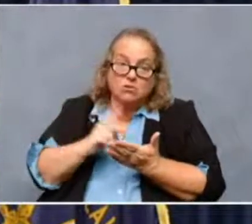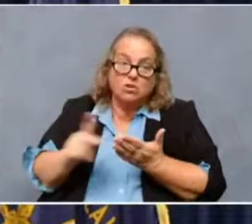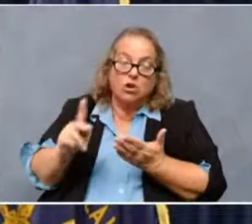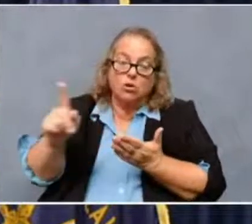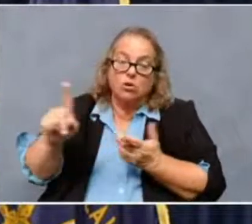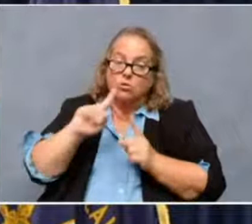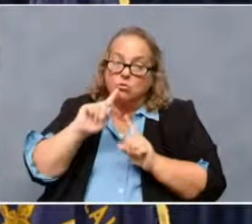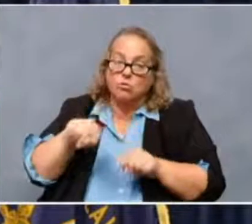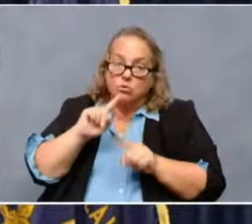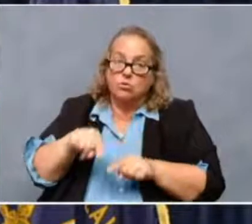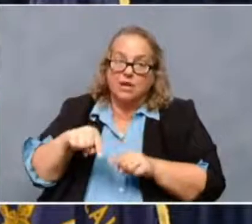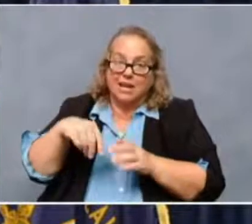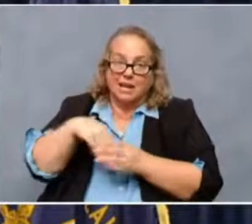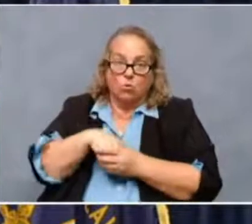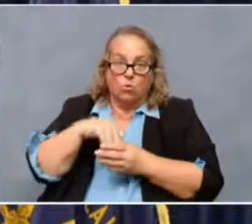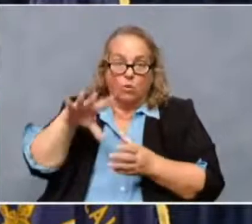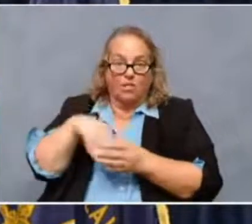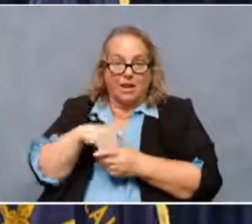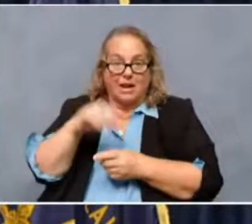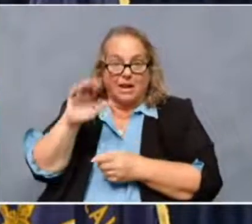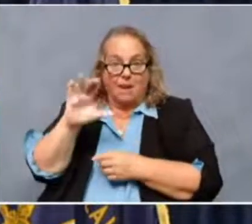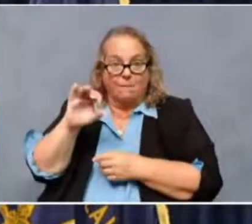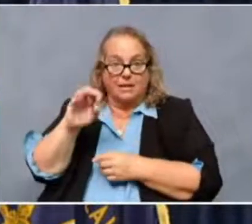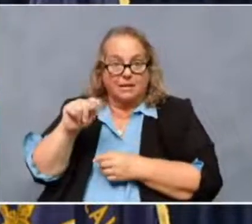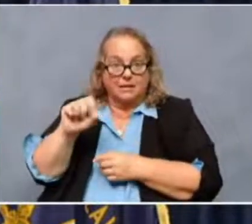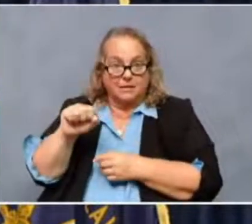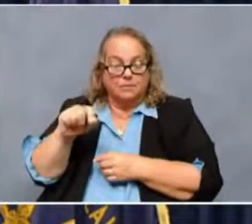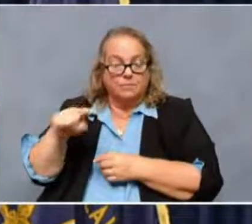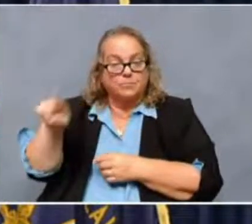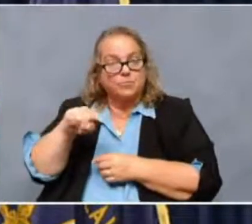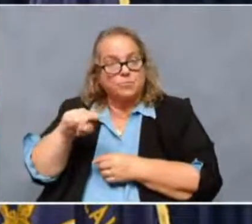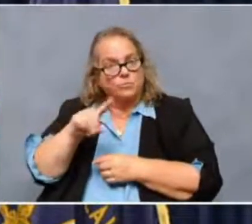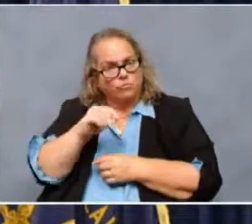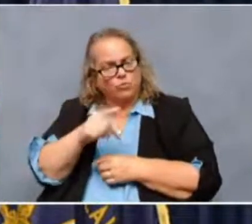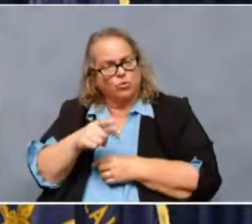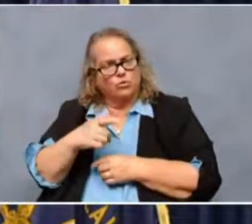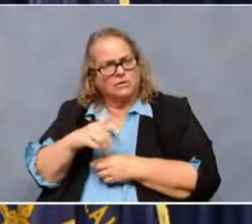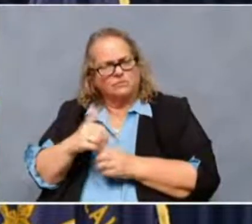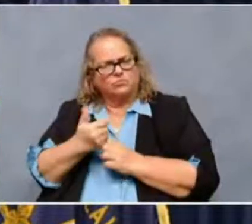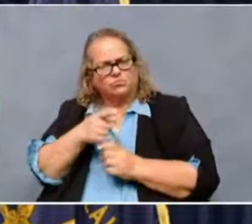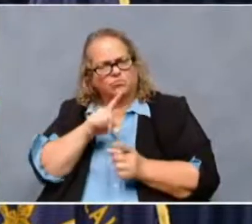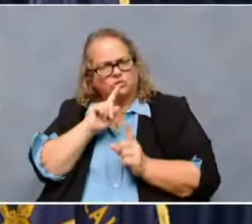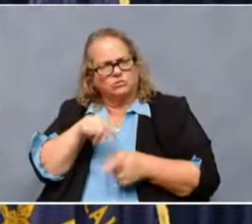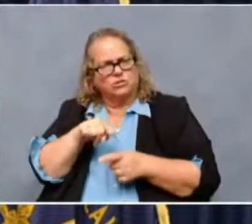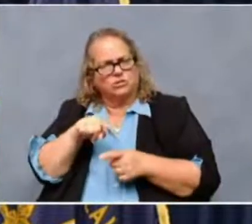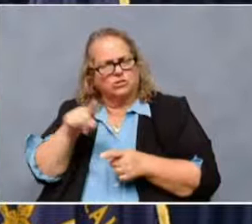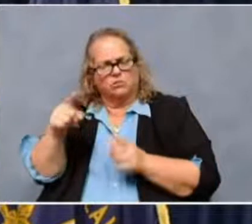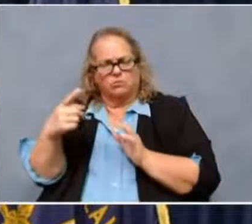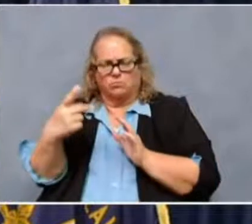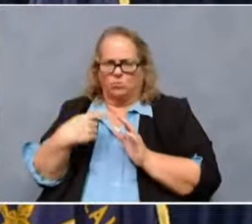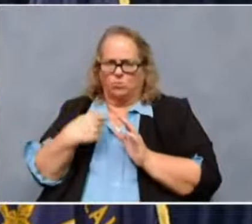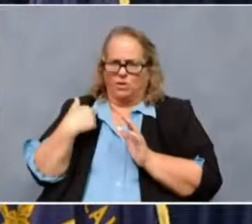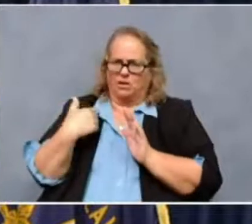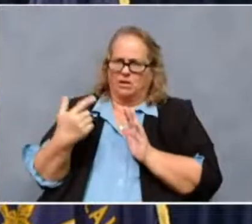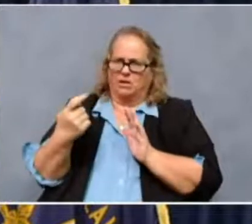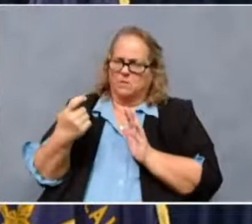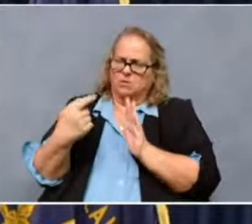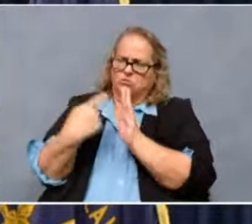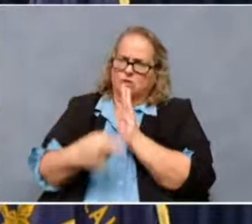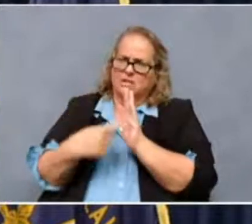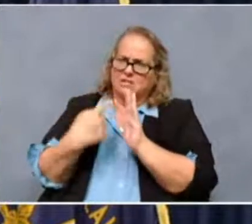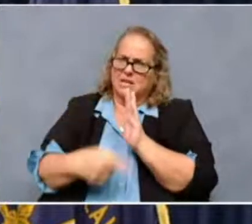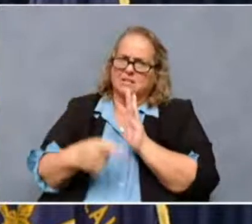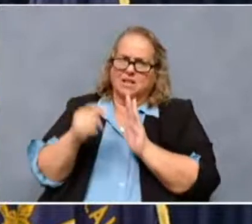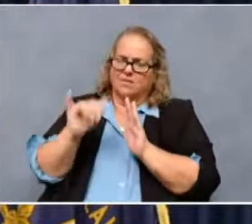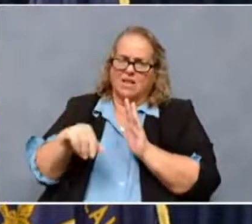cabinets at various other points too. Do you feel, or how do you respond to the criticism that, there's a lack